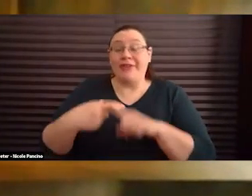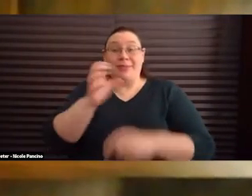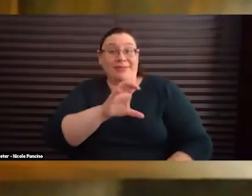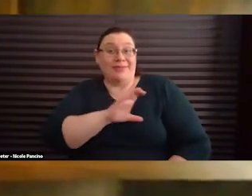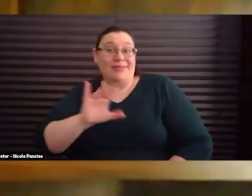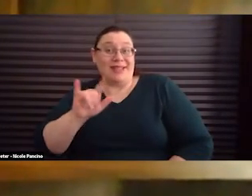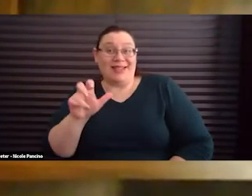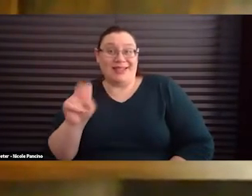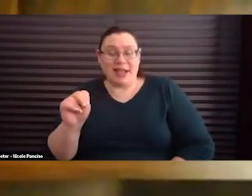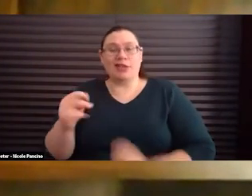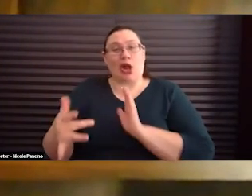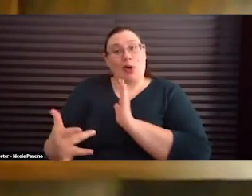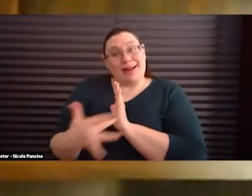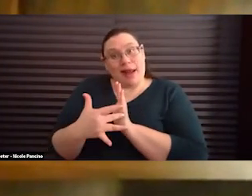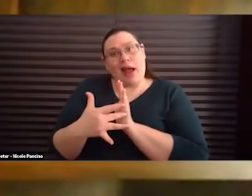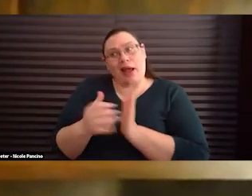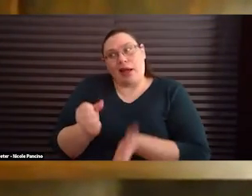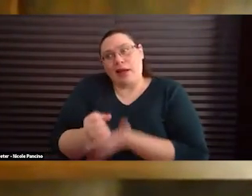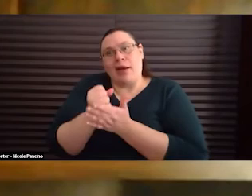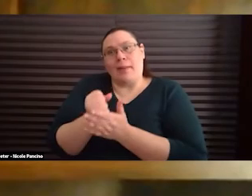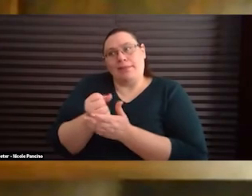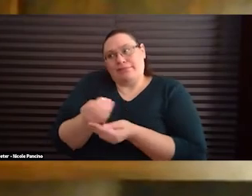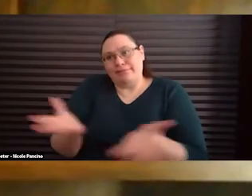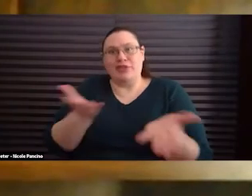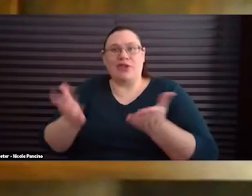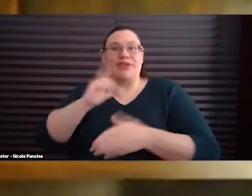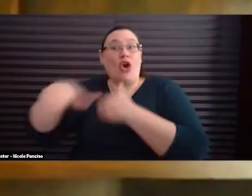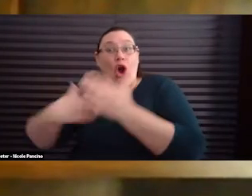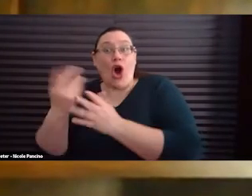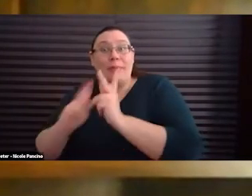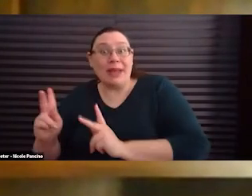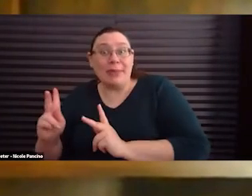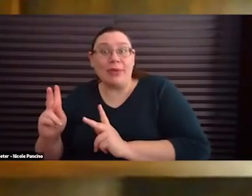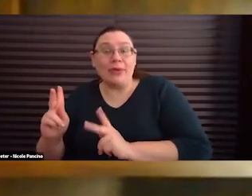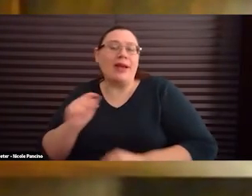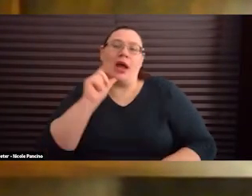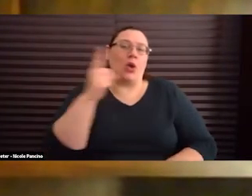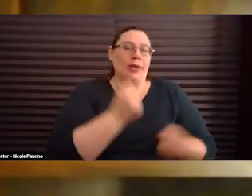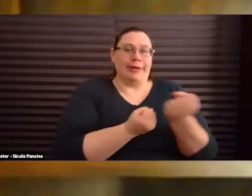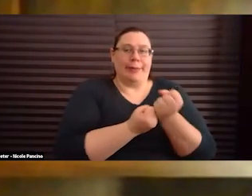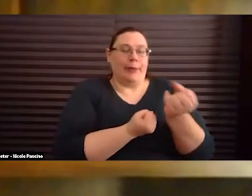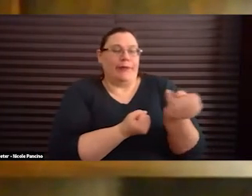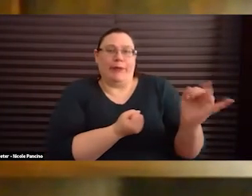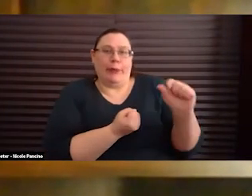technology is serving the interests of all, as opposed to the interests of just a few.